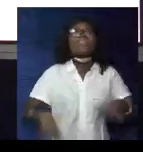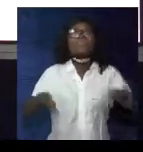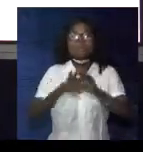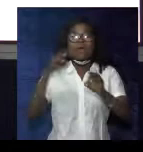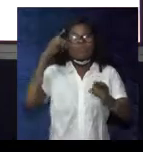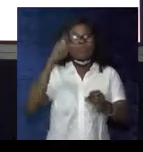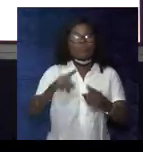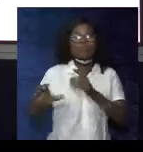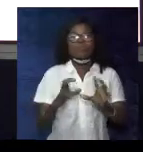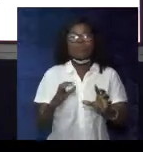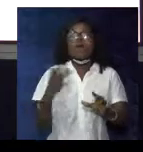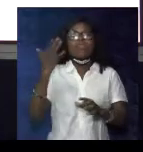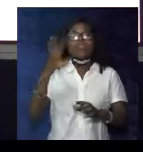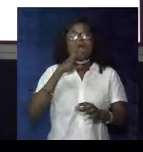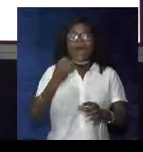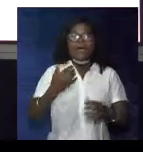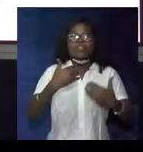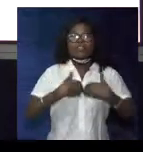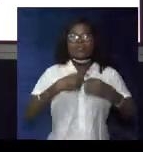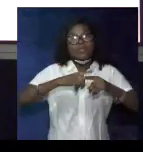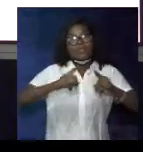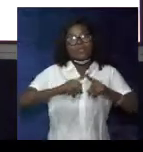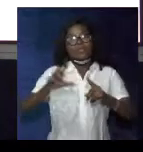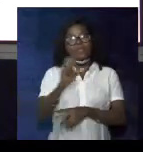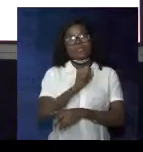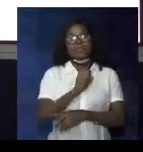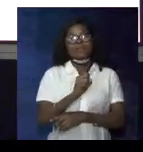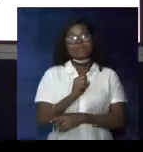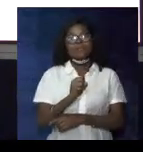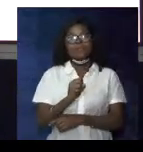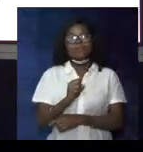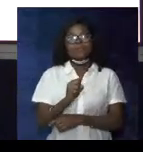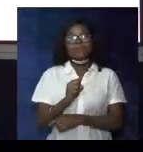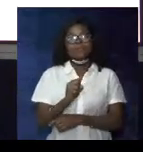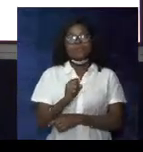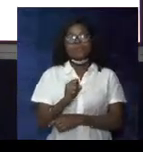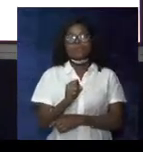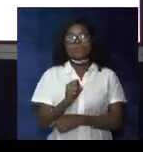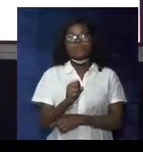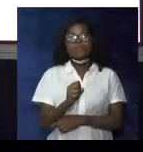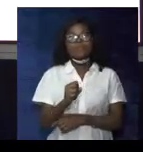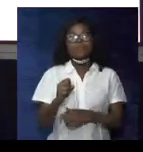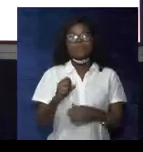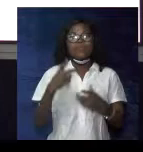for you to do. But there are some differences.